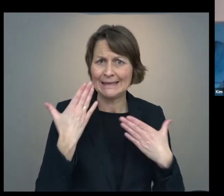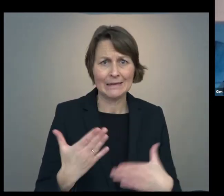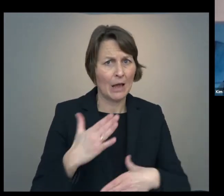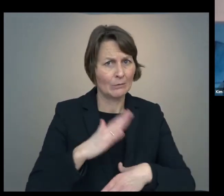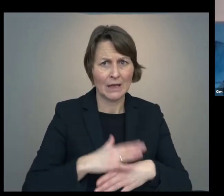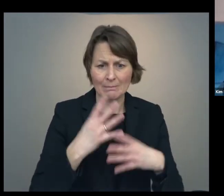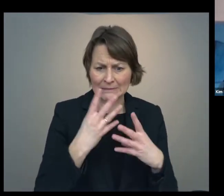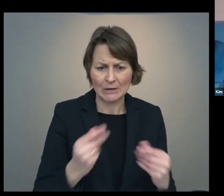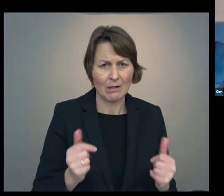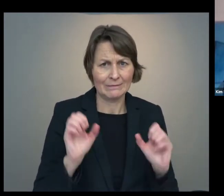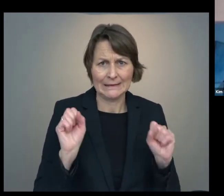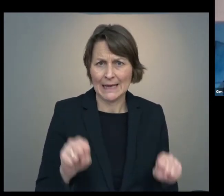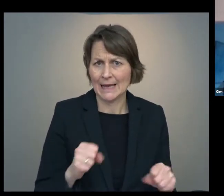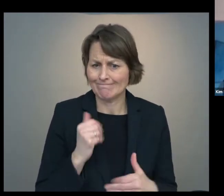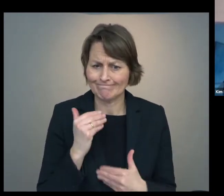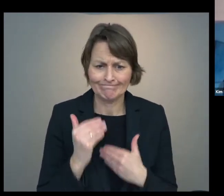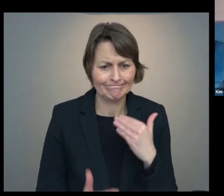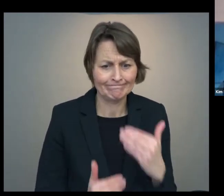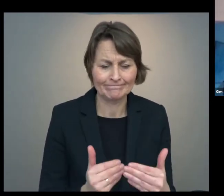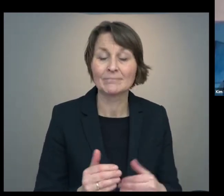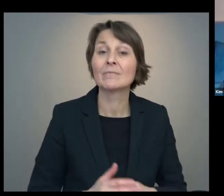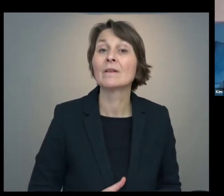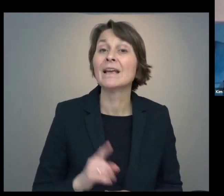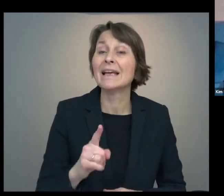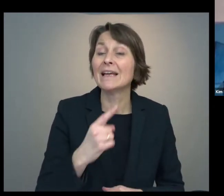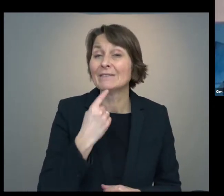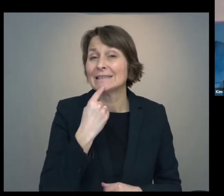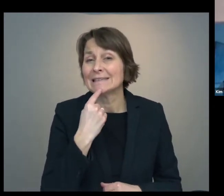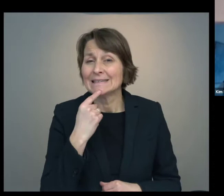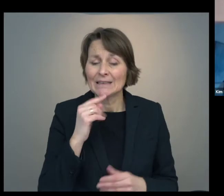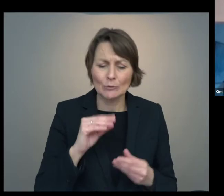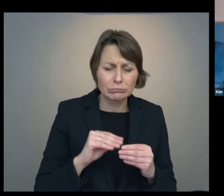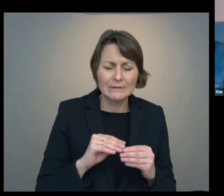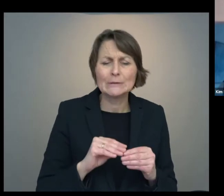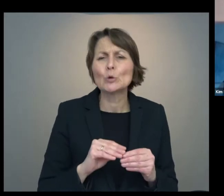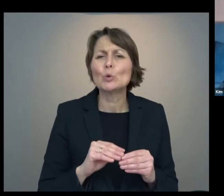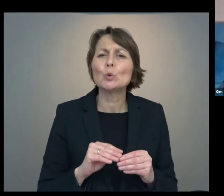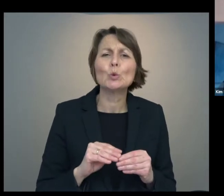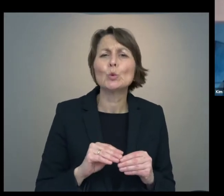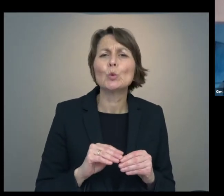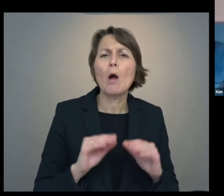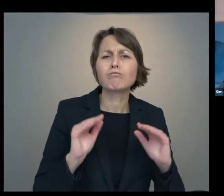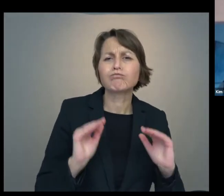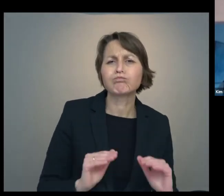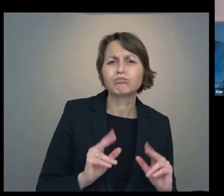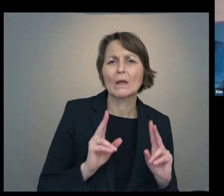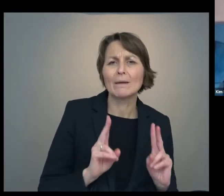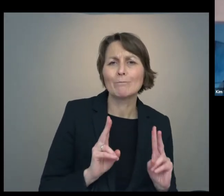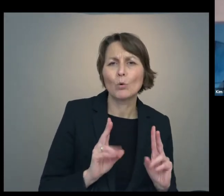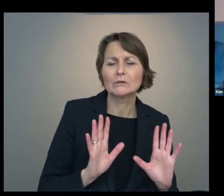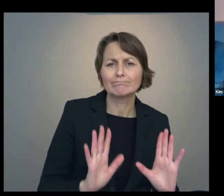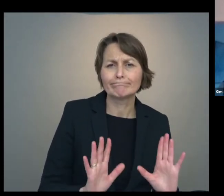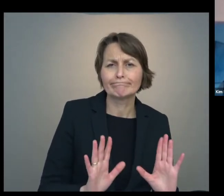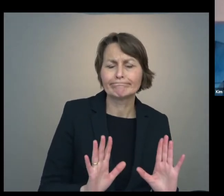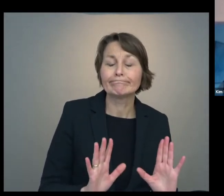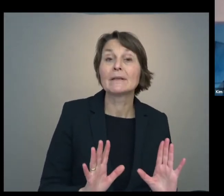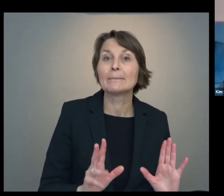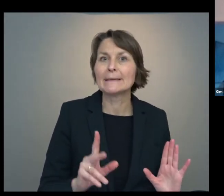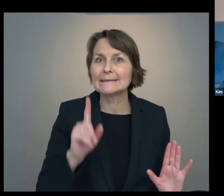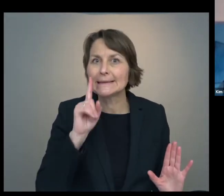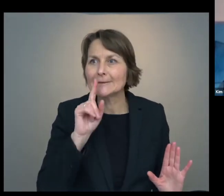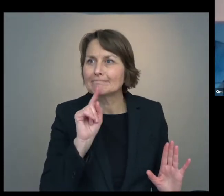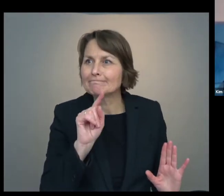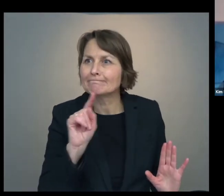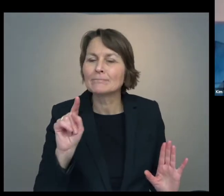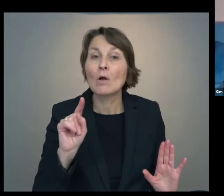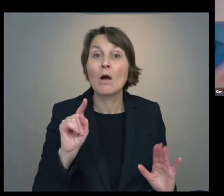occur if they're important enough. And for issues that are less critical but still important, we have a procedure